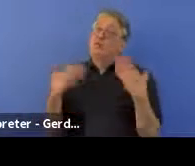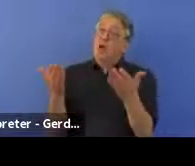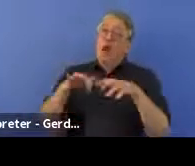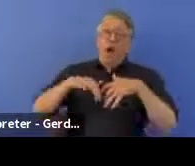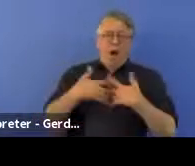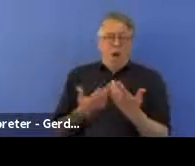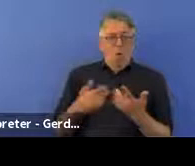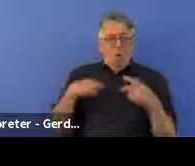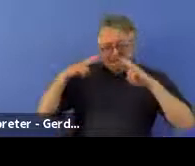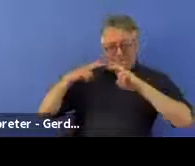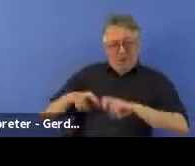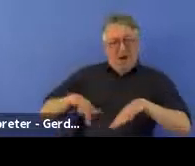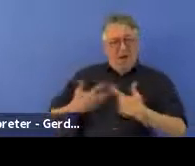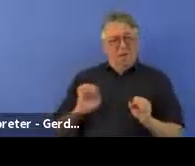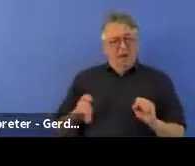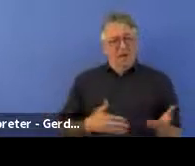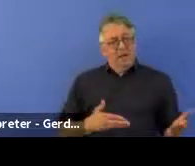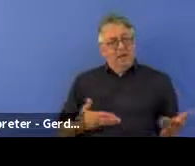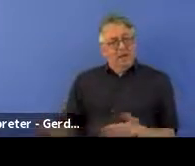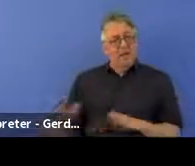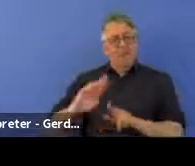by providing alternate solution